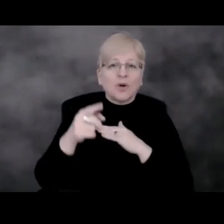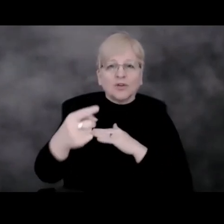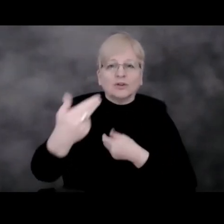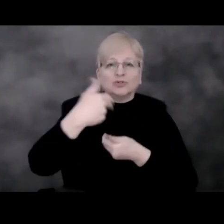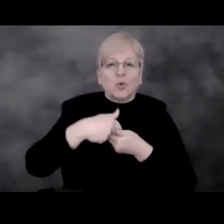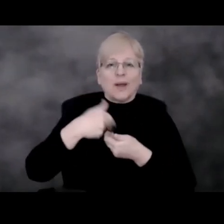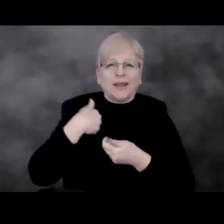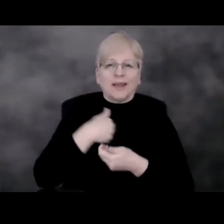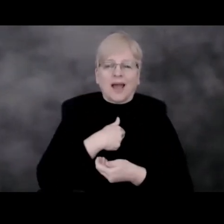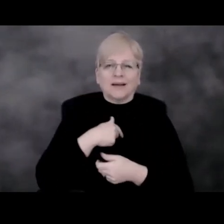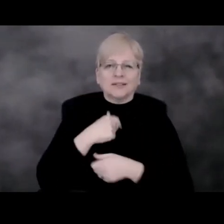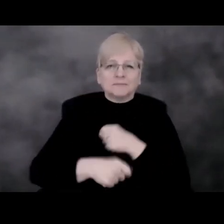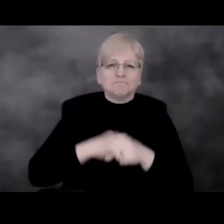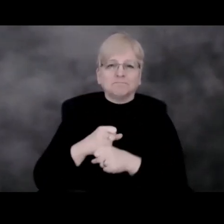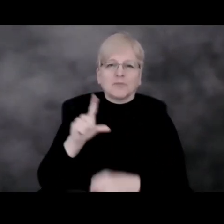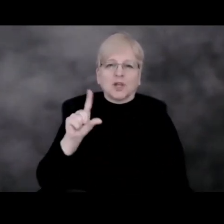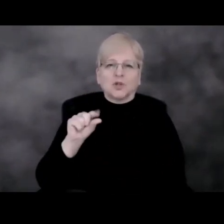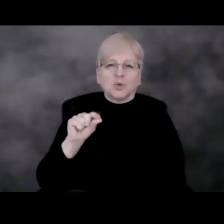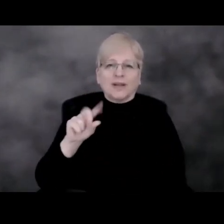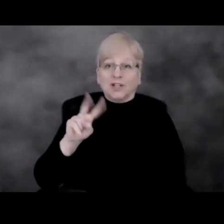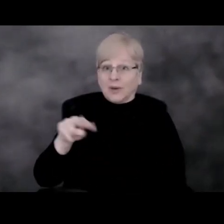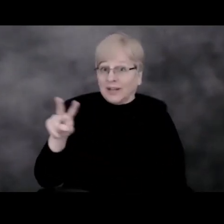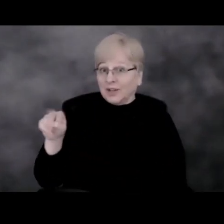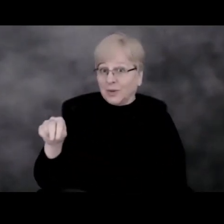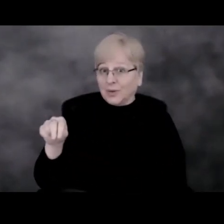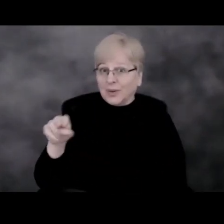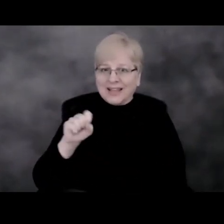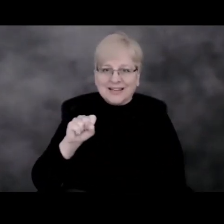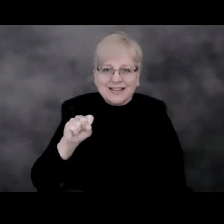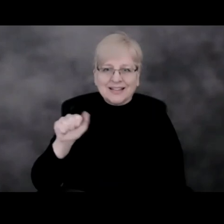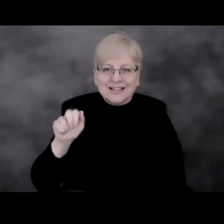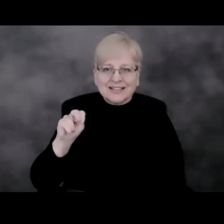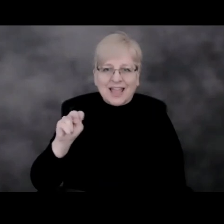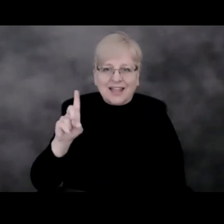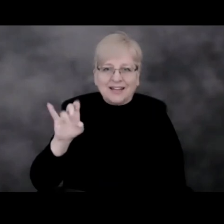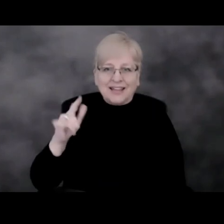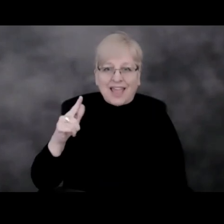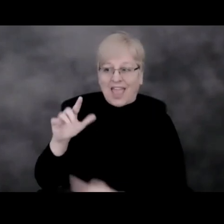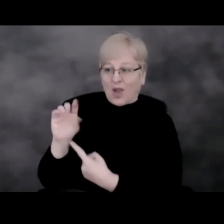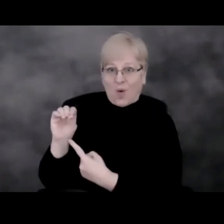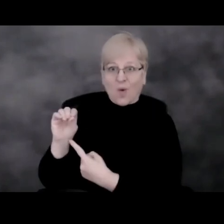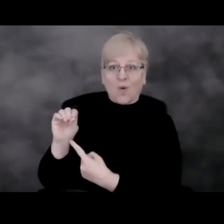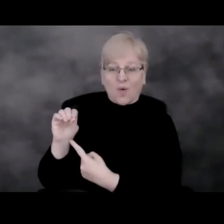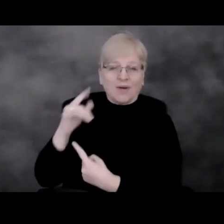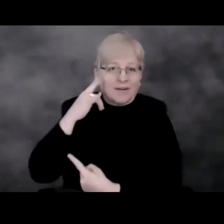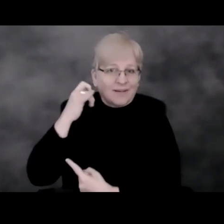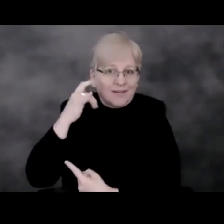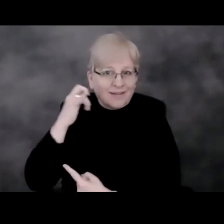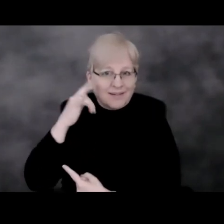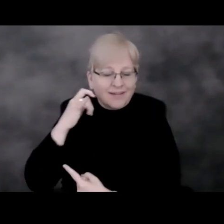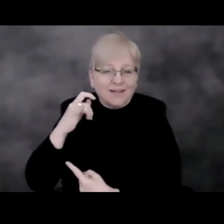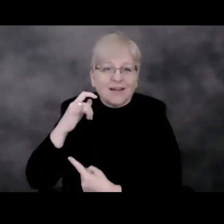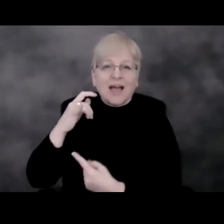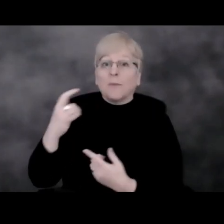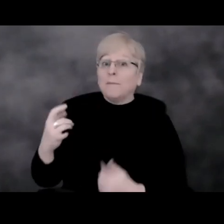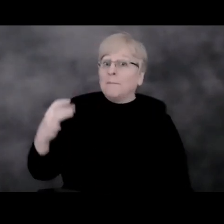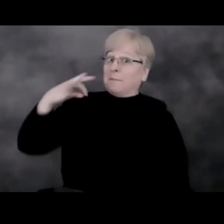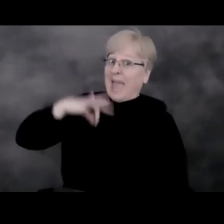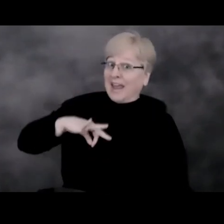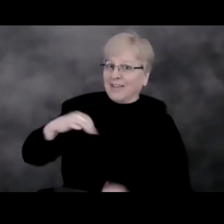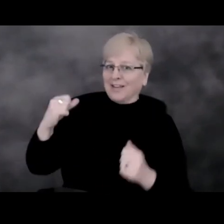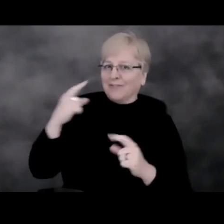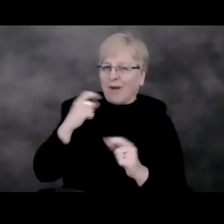2022, benefiting from all we have learned in this virtual preparation